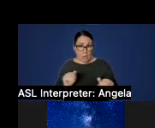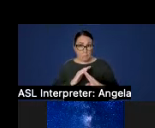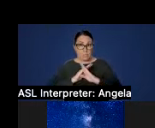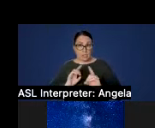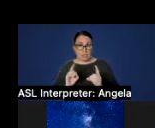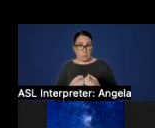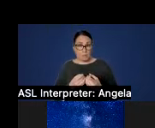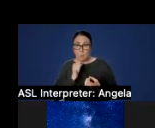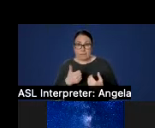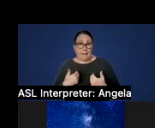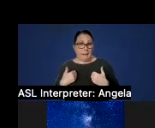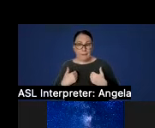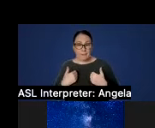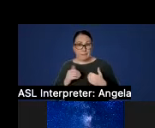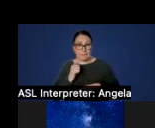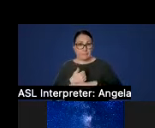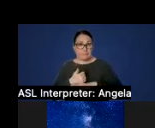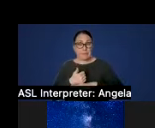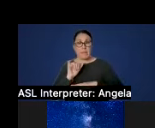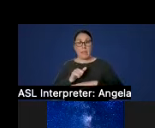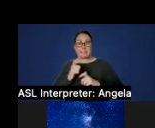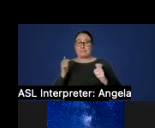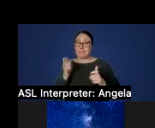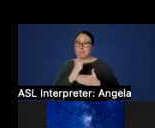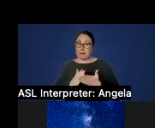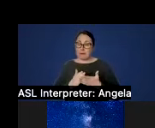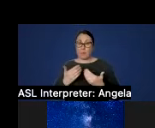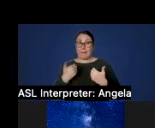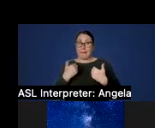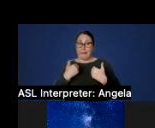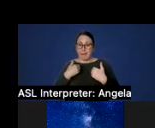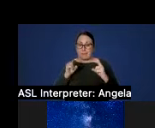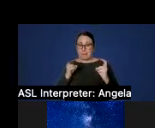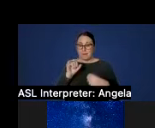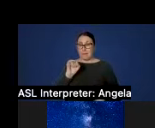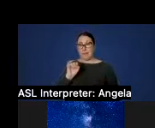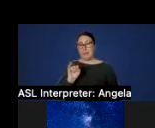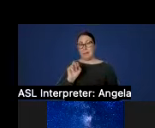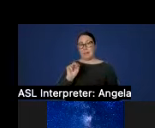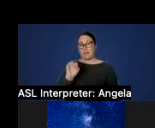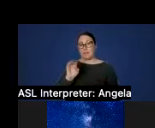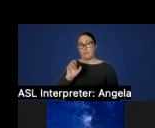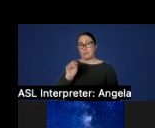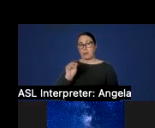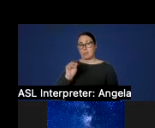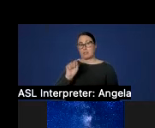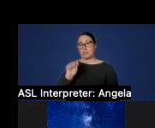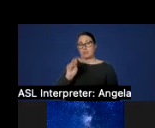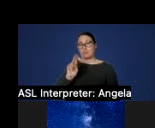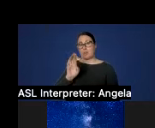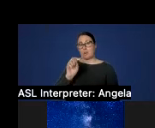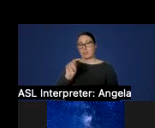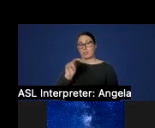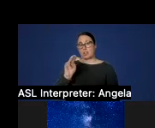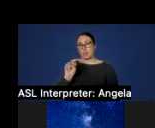department. And so that's a huge part of it, right? Do we have the infrastructure? We have limited access to advanced training